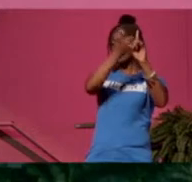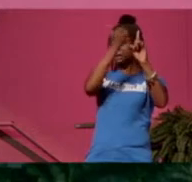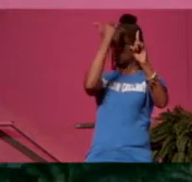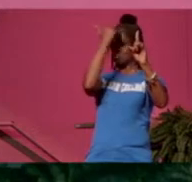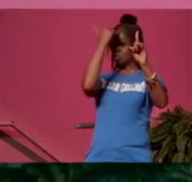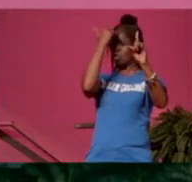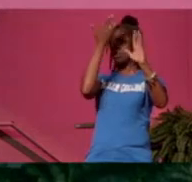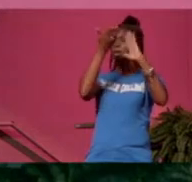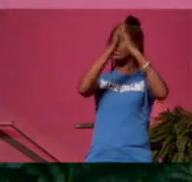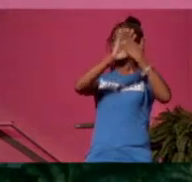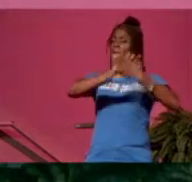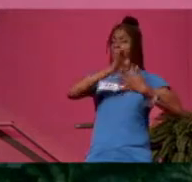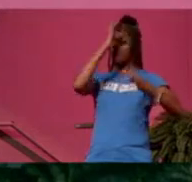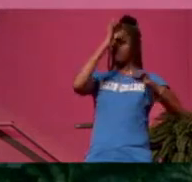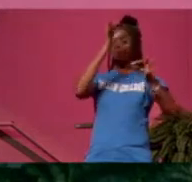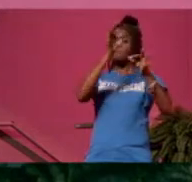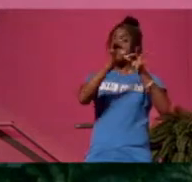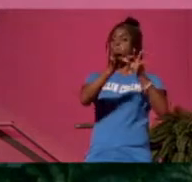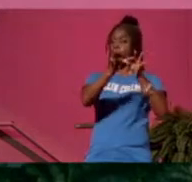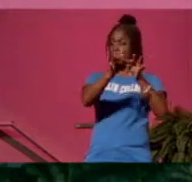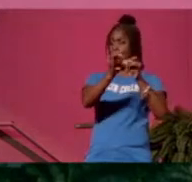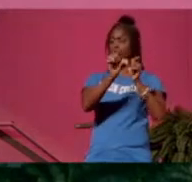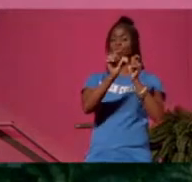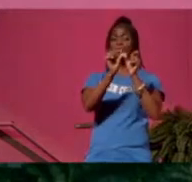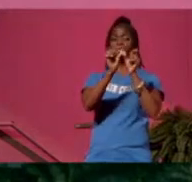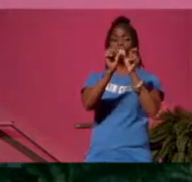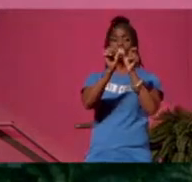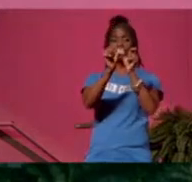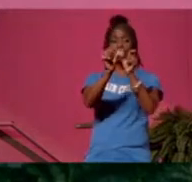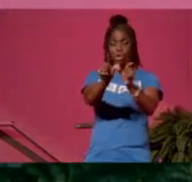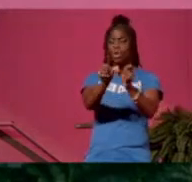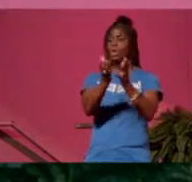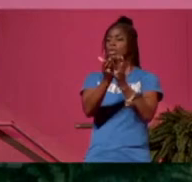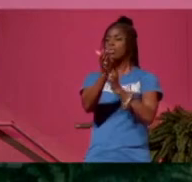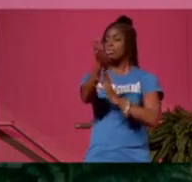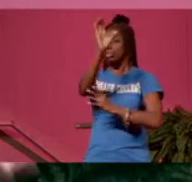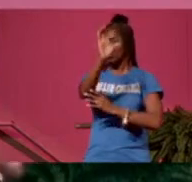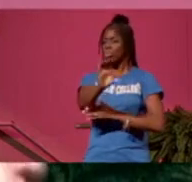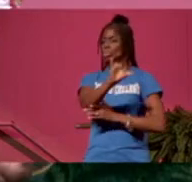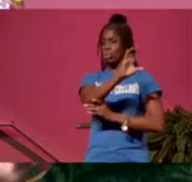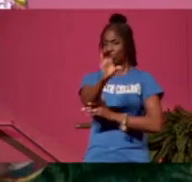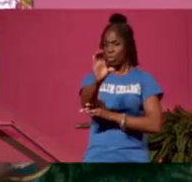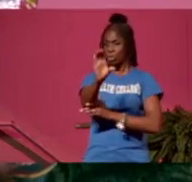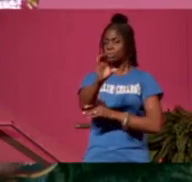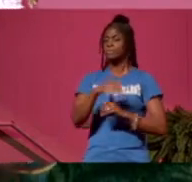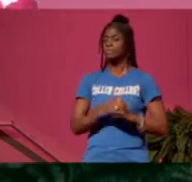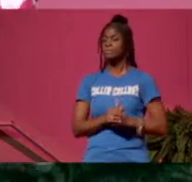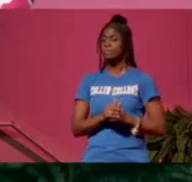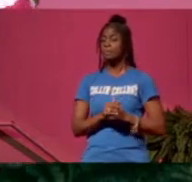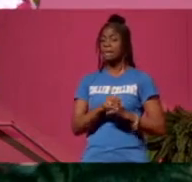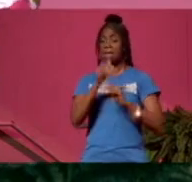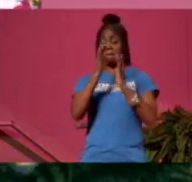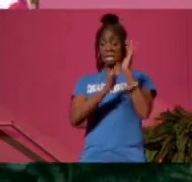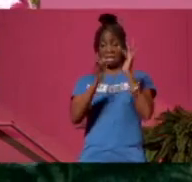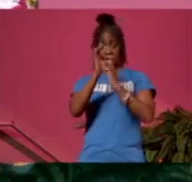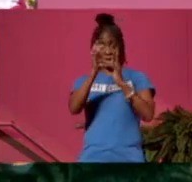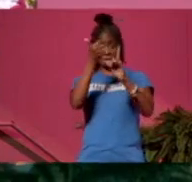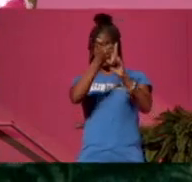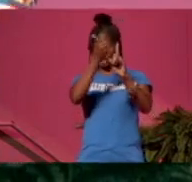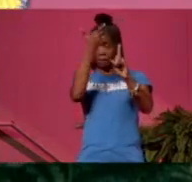calling, even to the cross. He could do that because he knew that he was